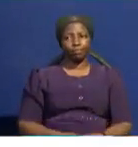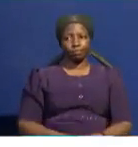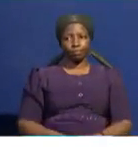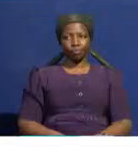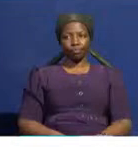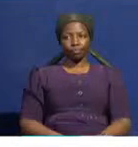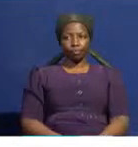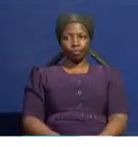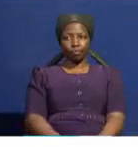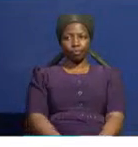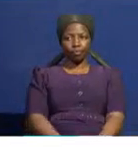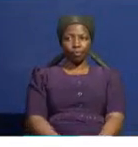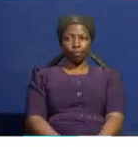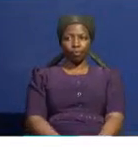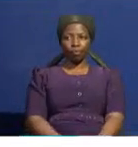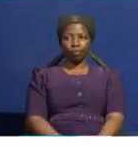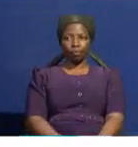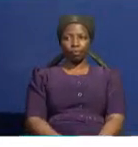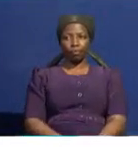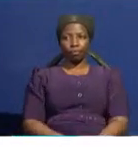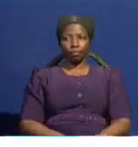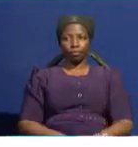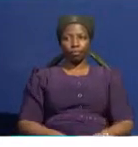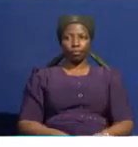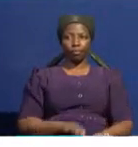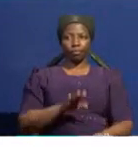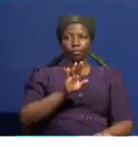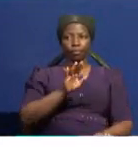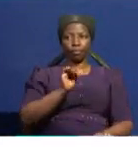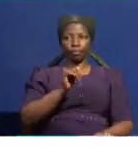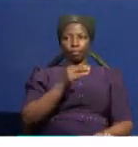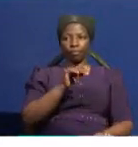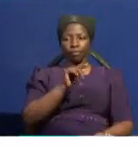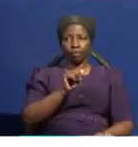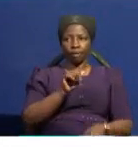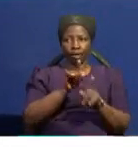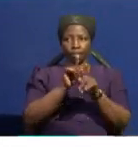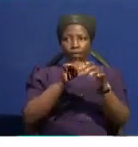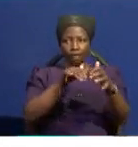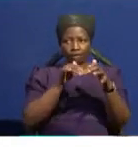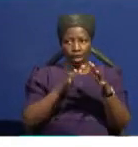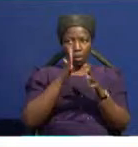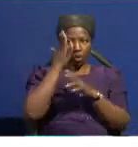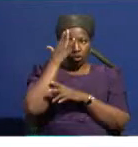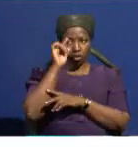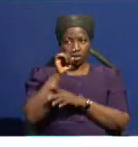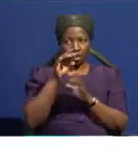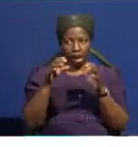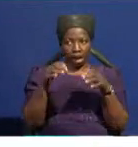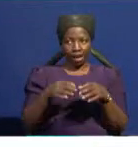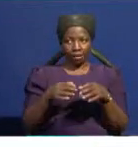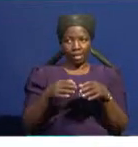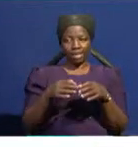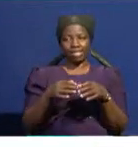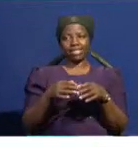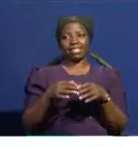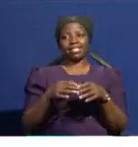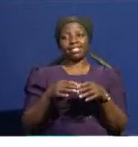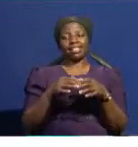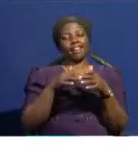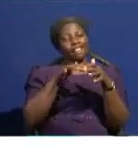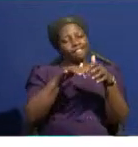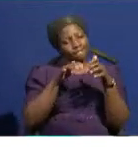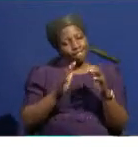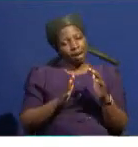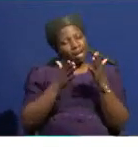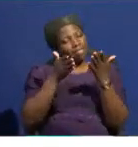As Balita and as farmers, we know that this company, as much as we are doing business, our farmers are in it and they are